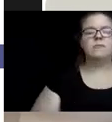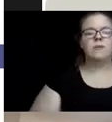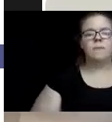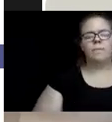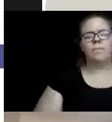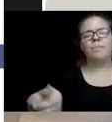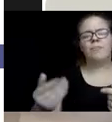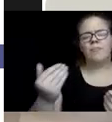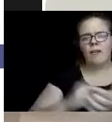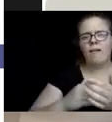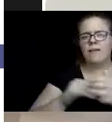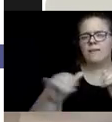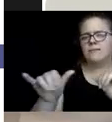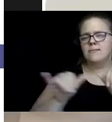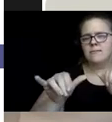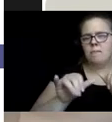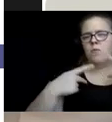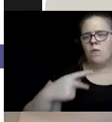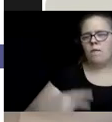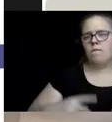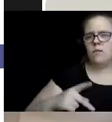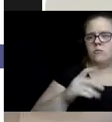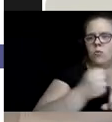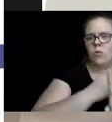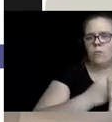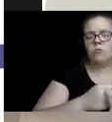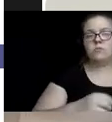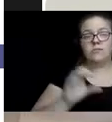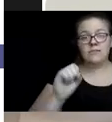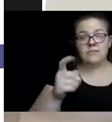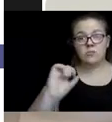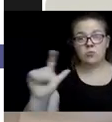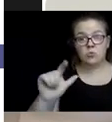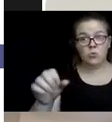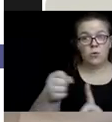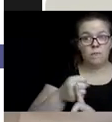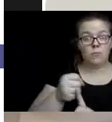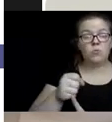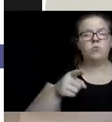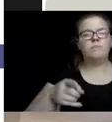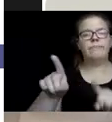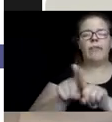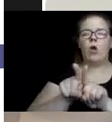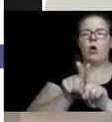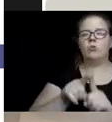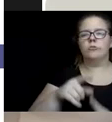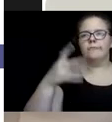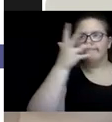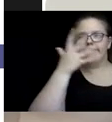sexual abuse or similar to physical abuse, sexual abuse can also look somewhat